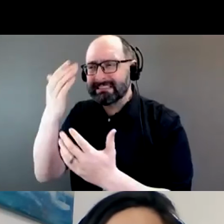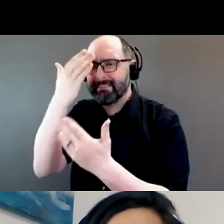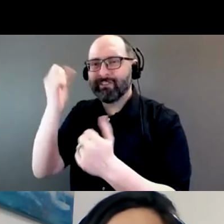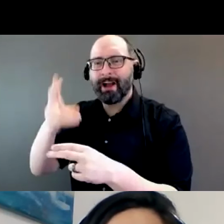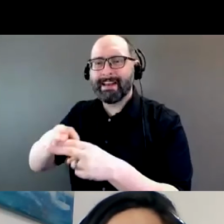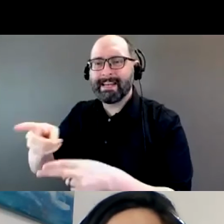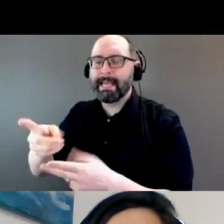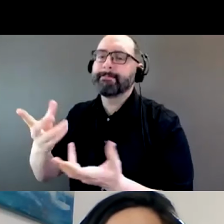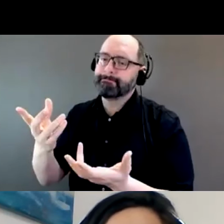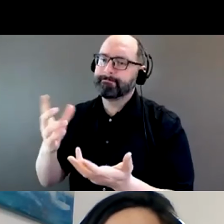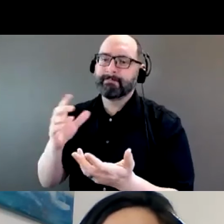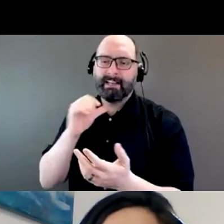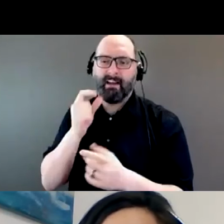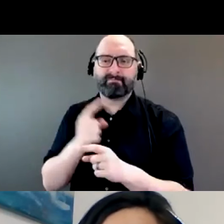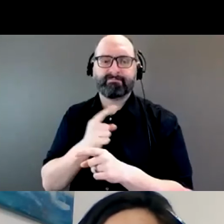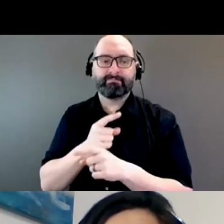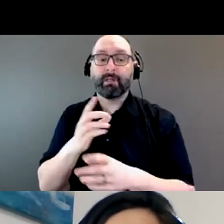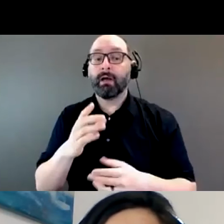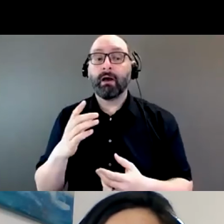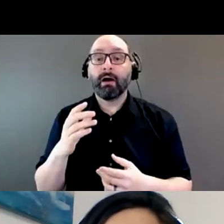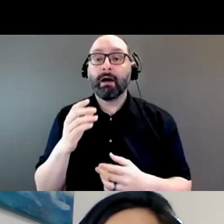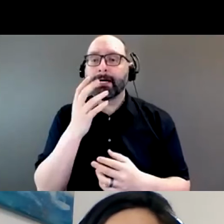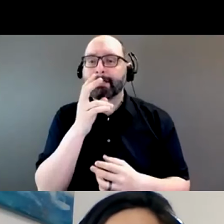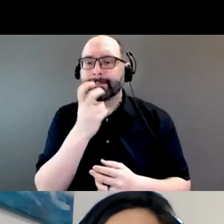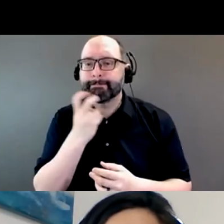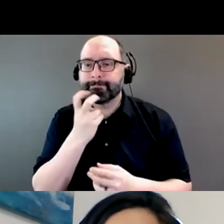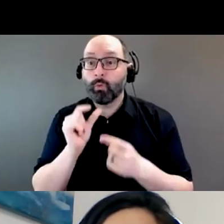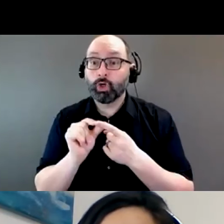words, speaking in complete sentences,